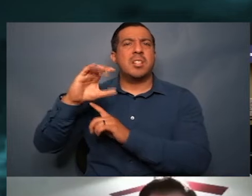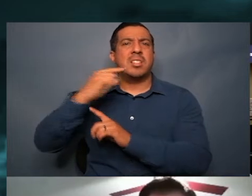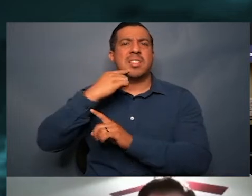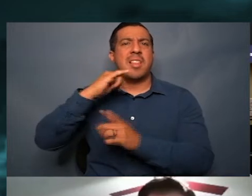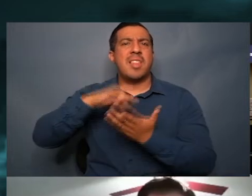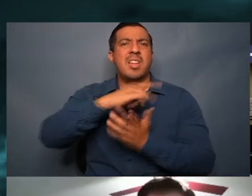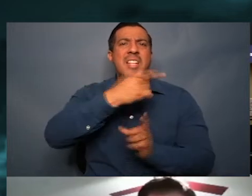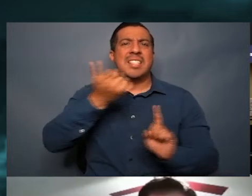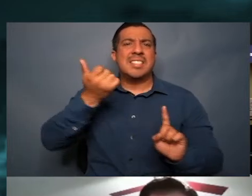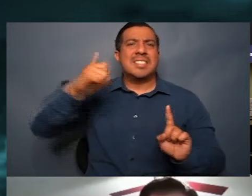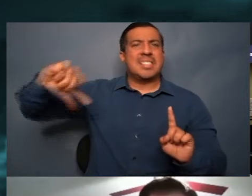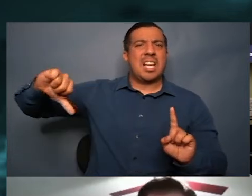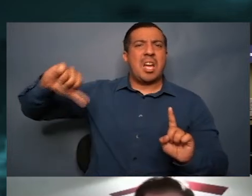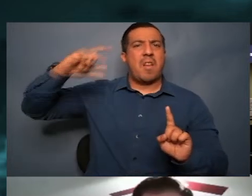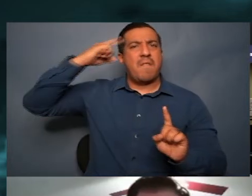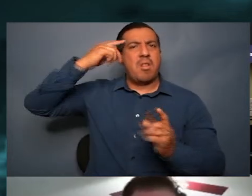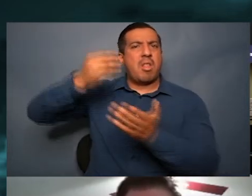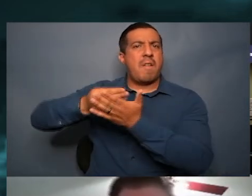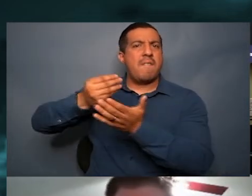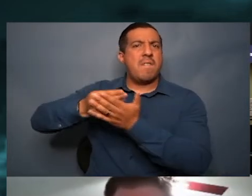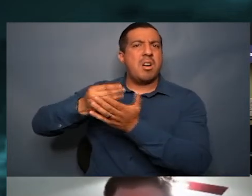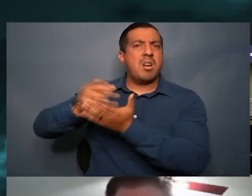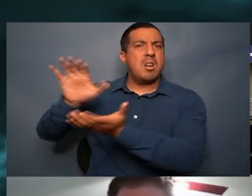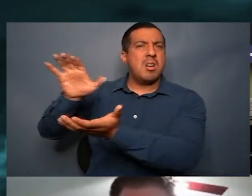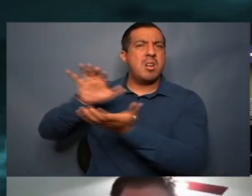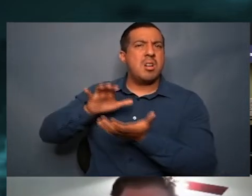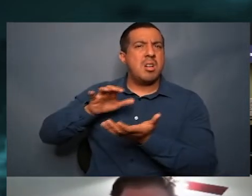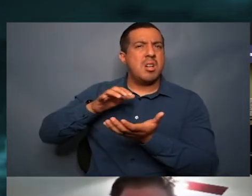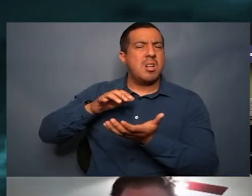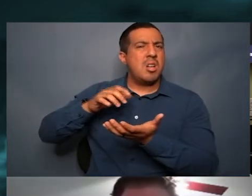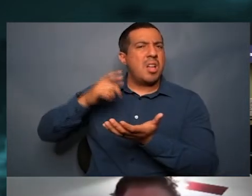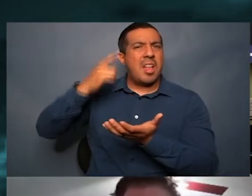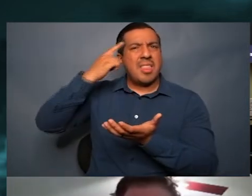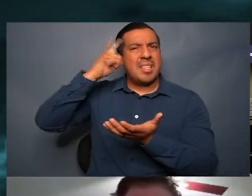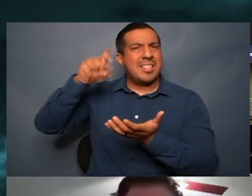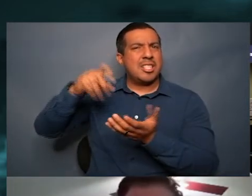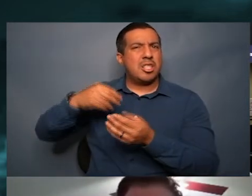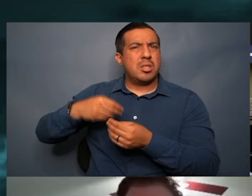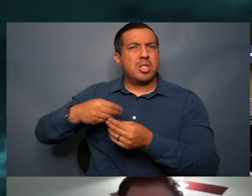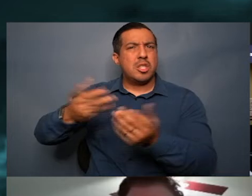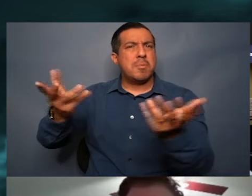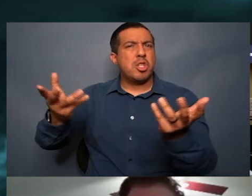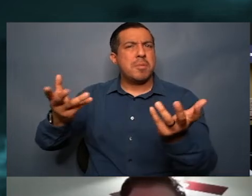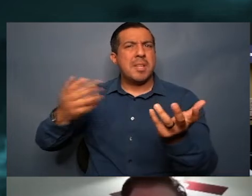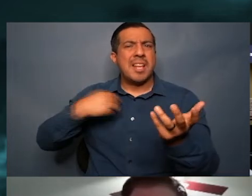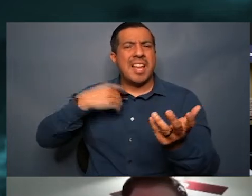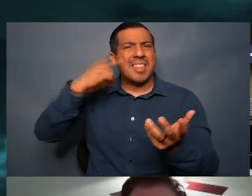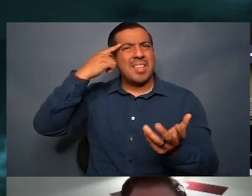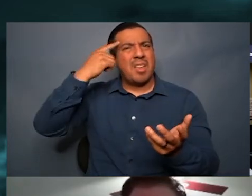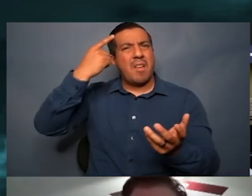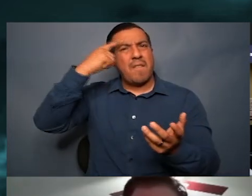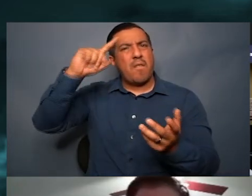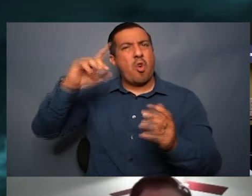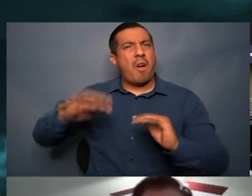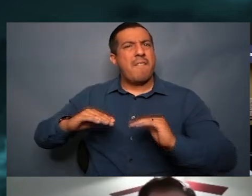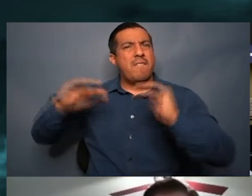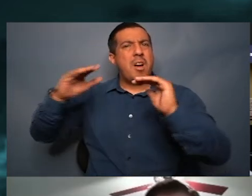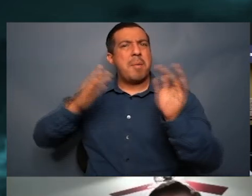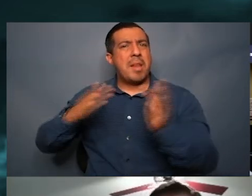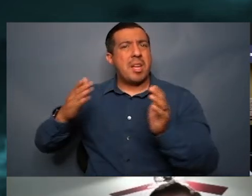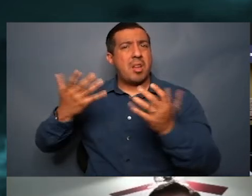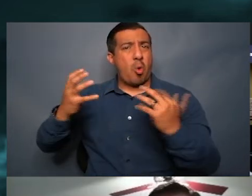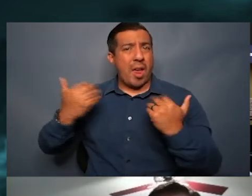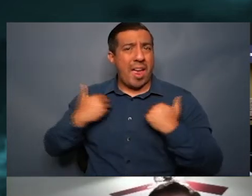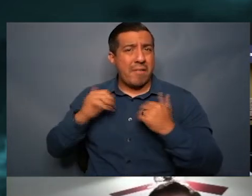denied in the funds. I guess it's disbursement maybe there for flood planning. Do we have a